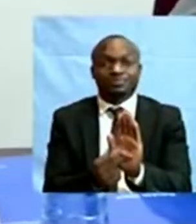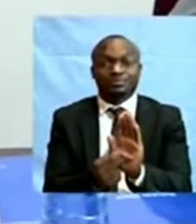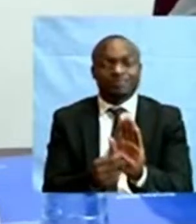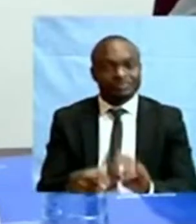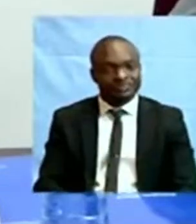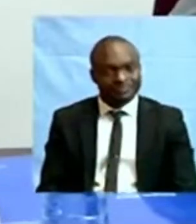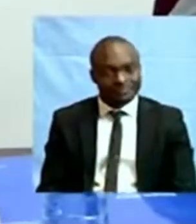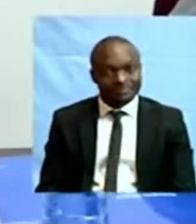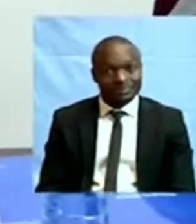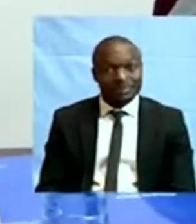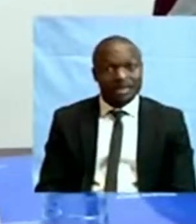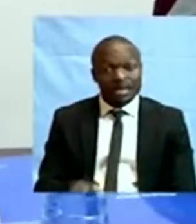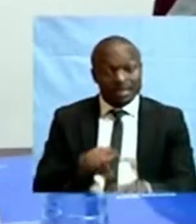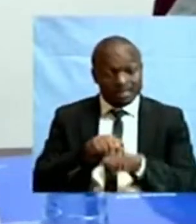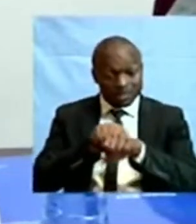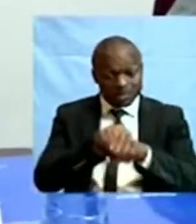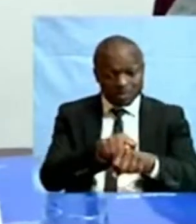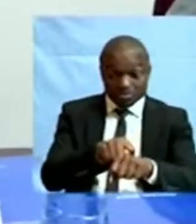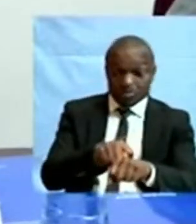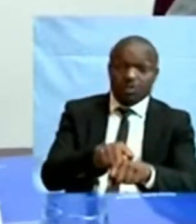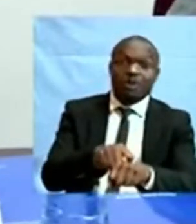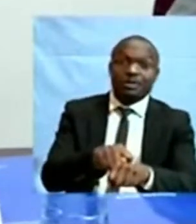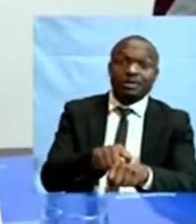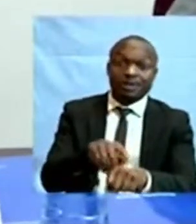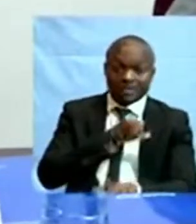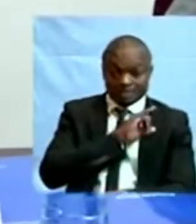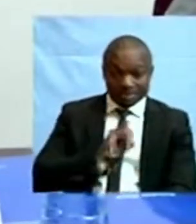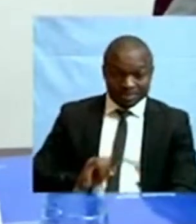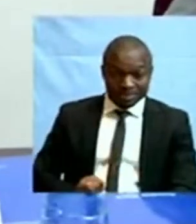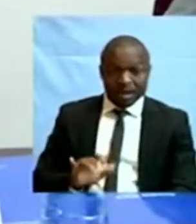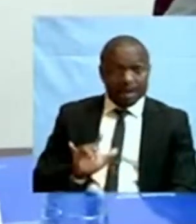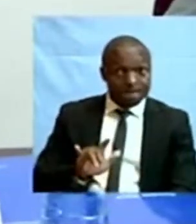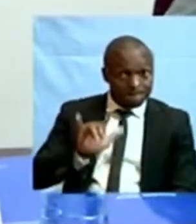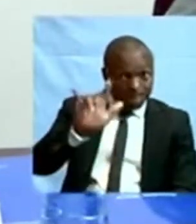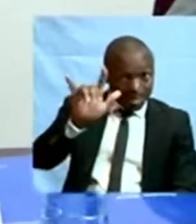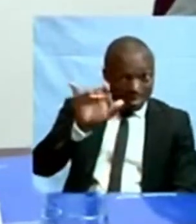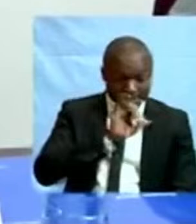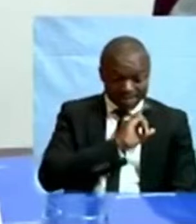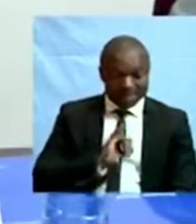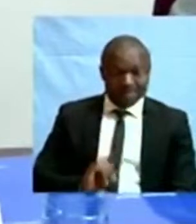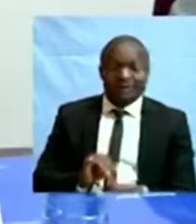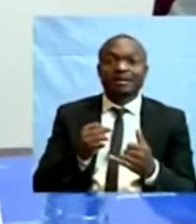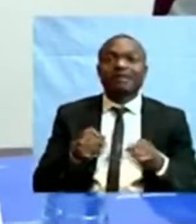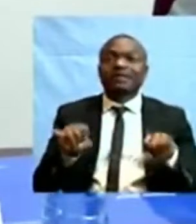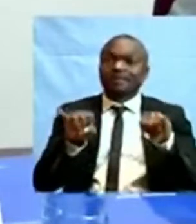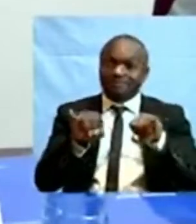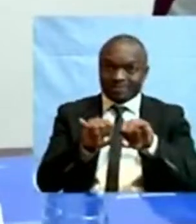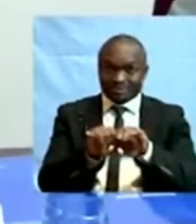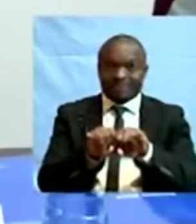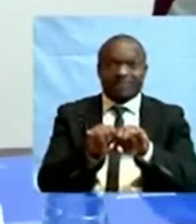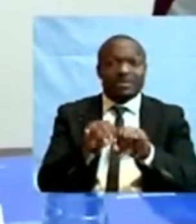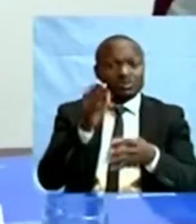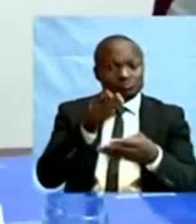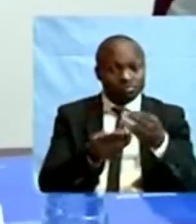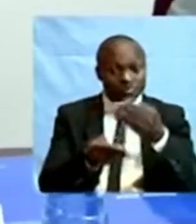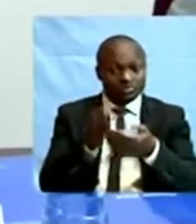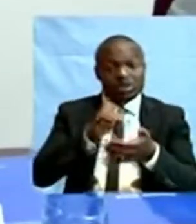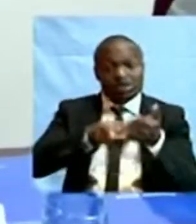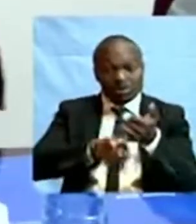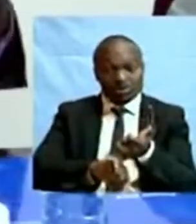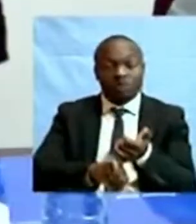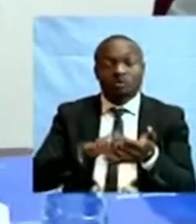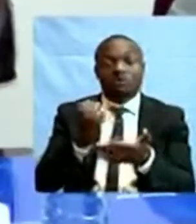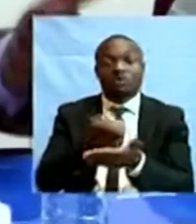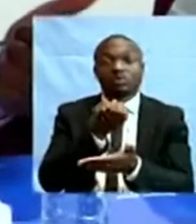like the overall transport industry, the aviation industry is very important to contribute to socio-economic development.